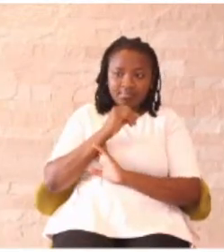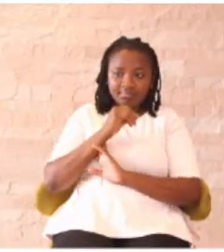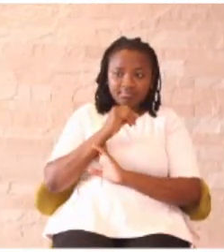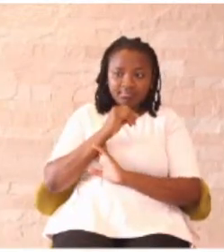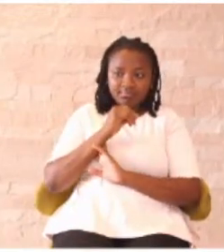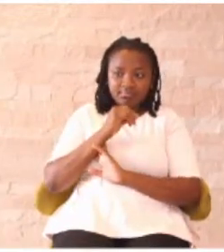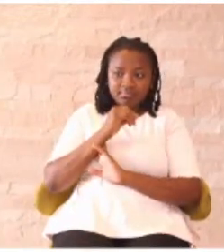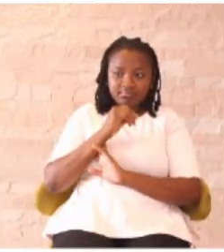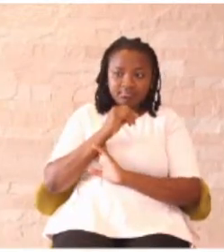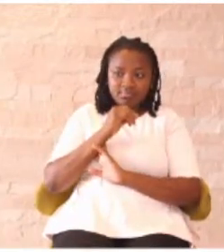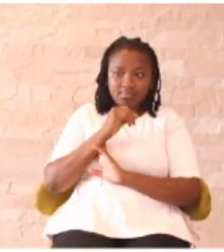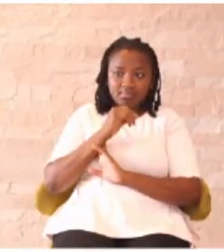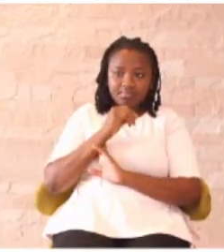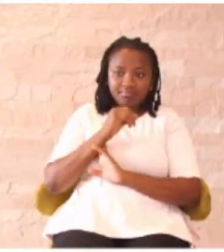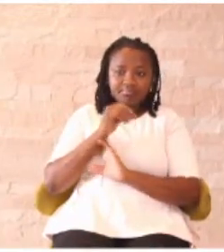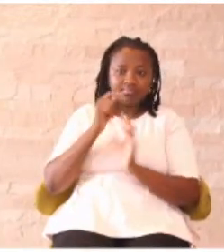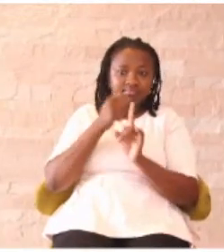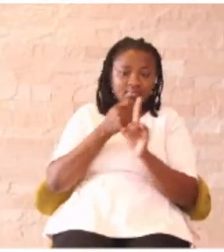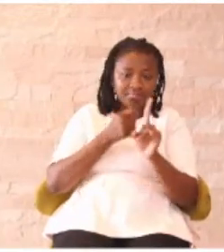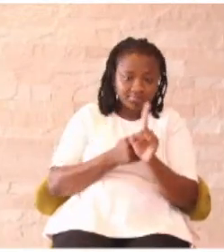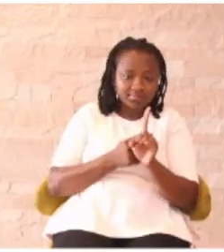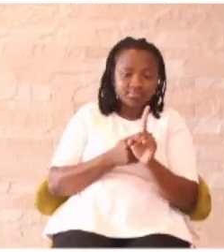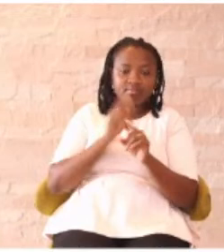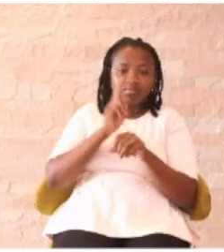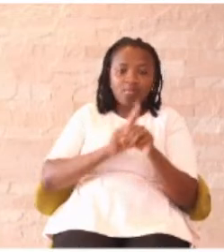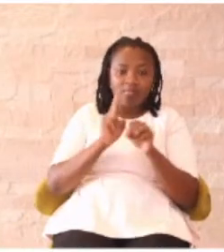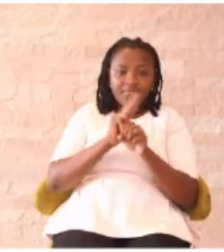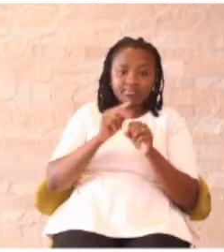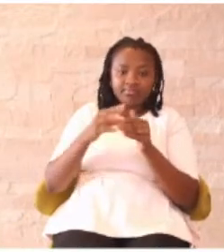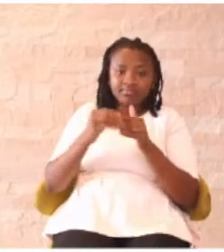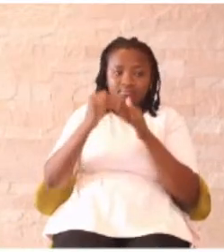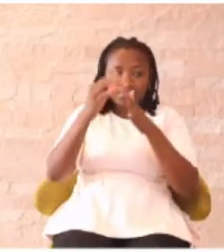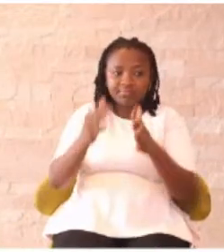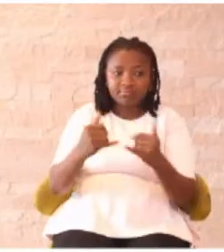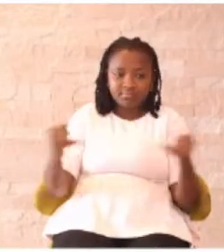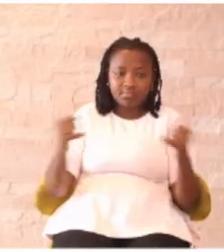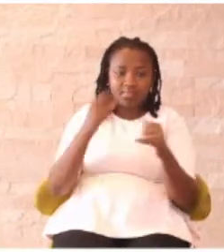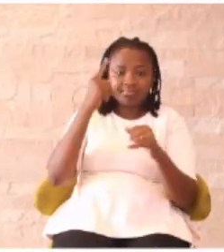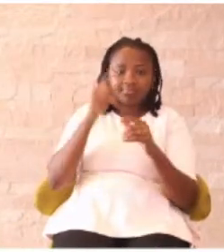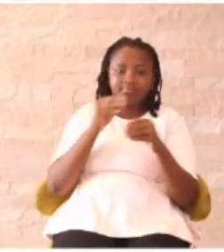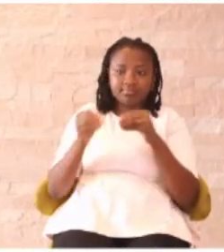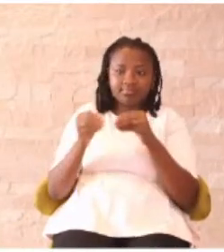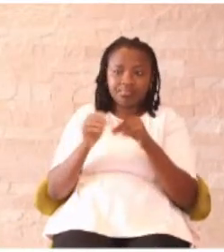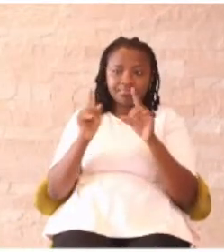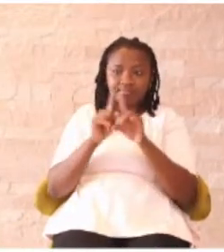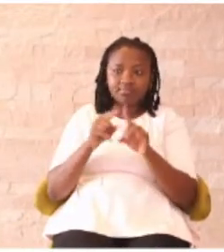started to use a disability guideline and have published